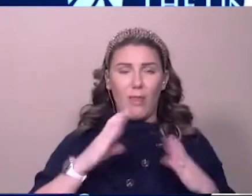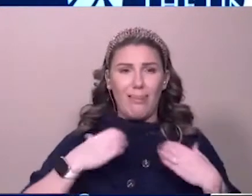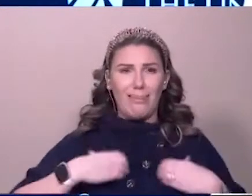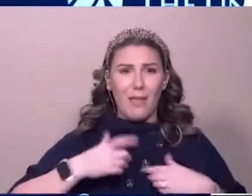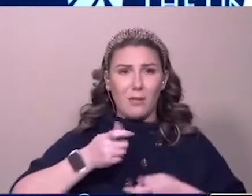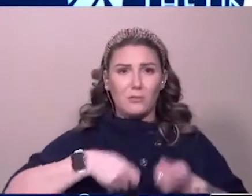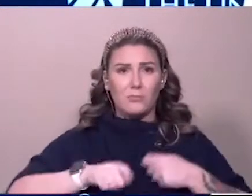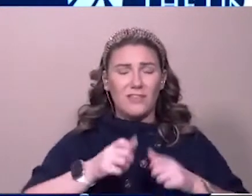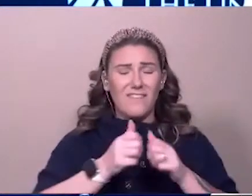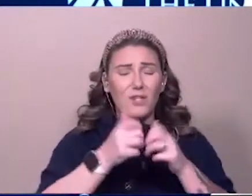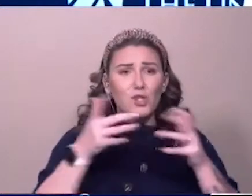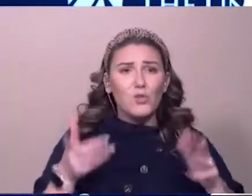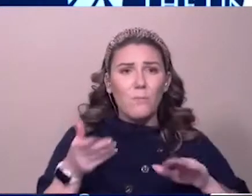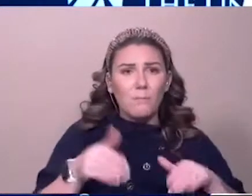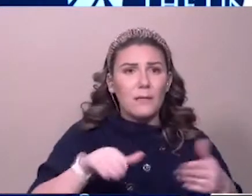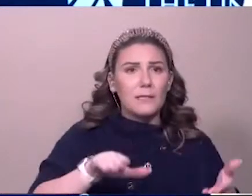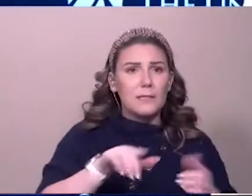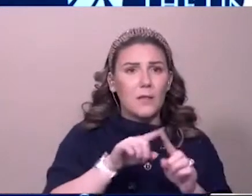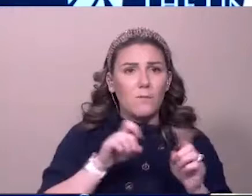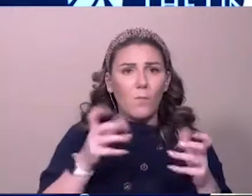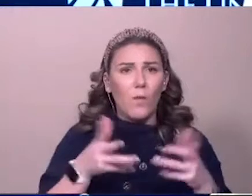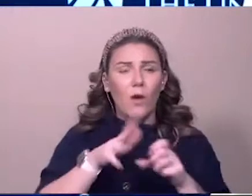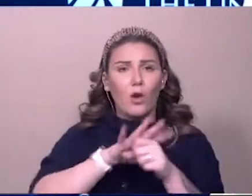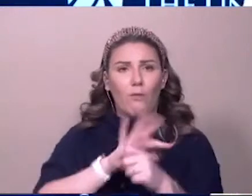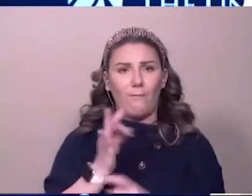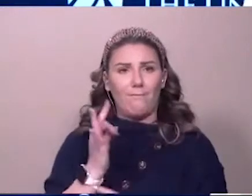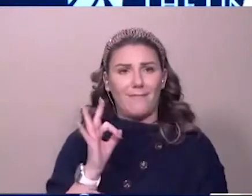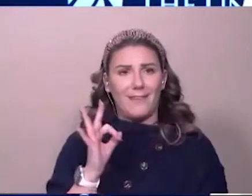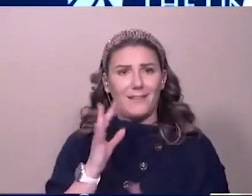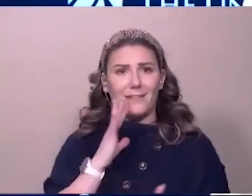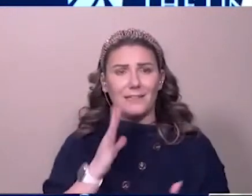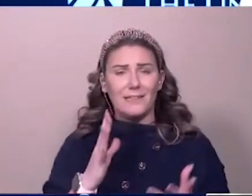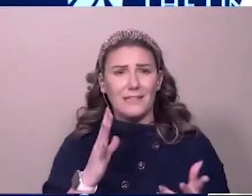so many deaths right now from COVID-19,